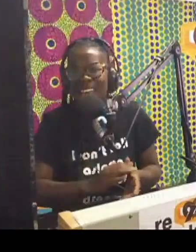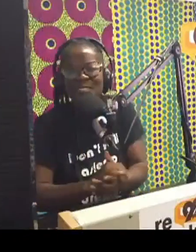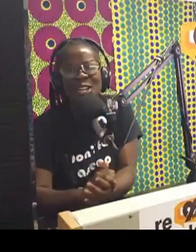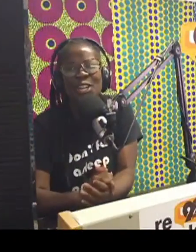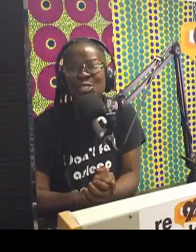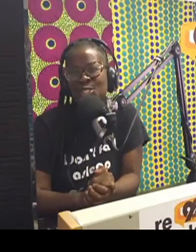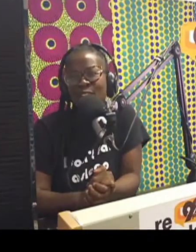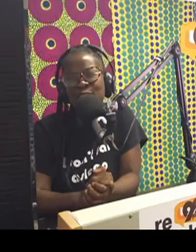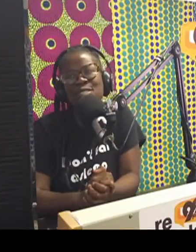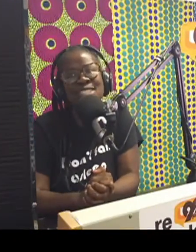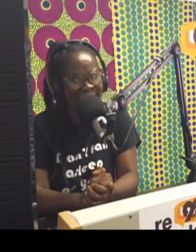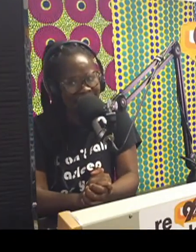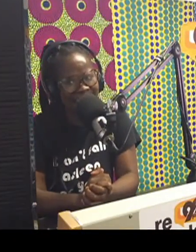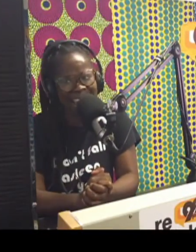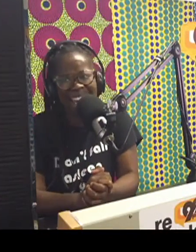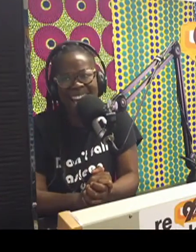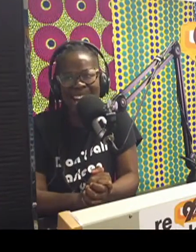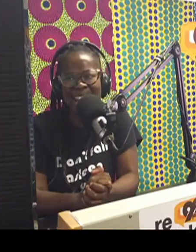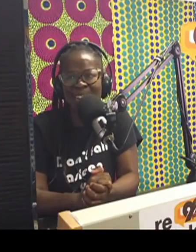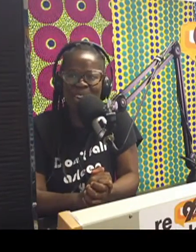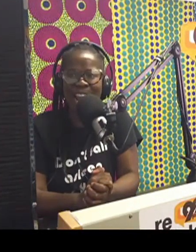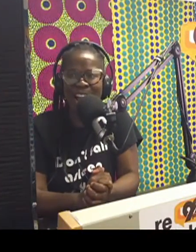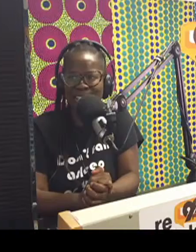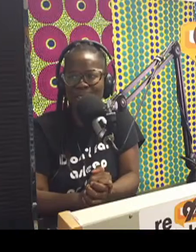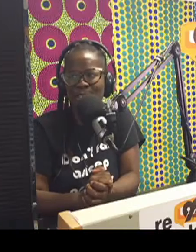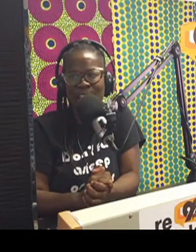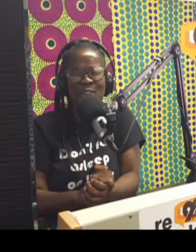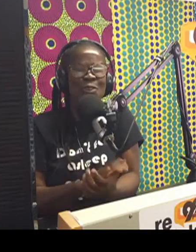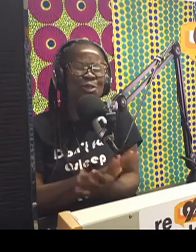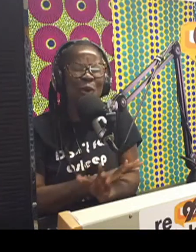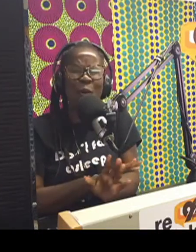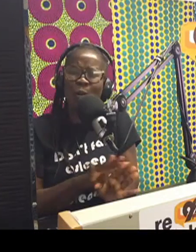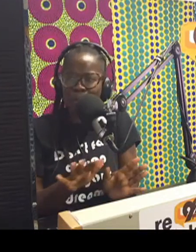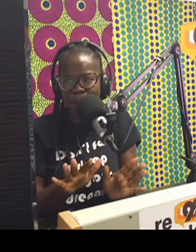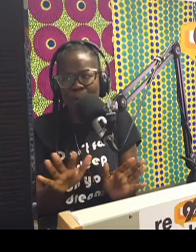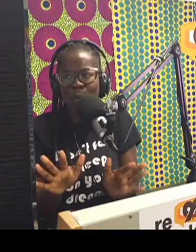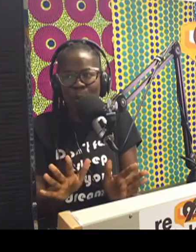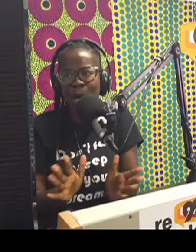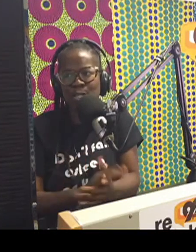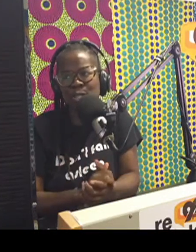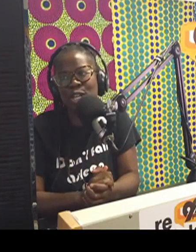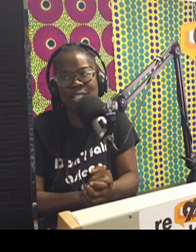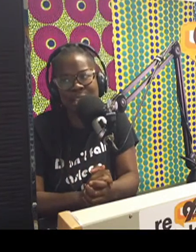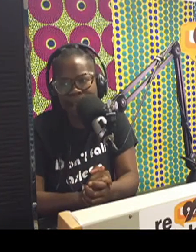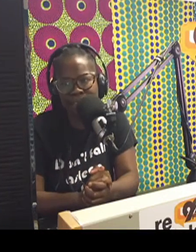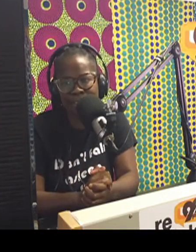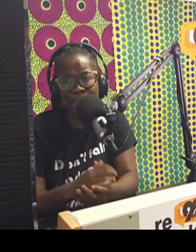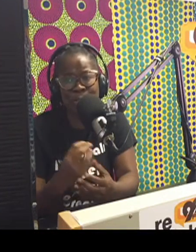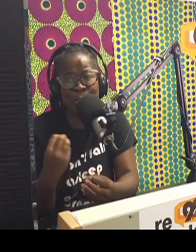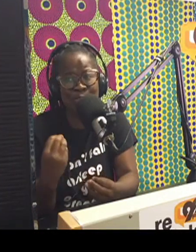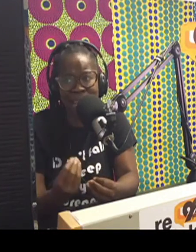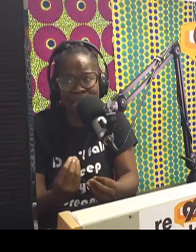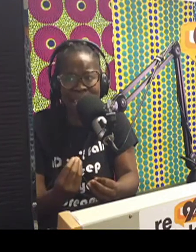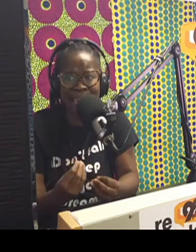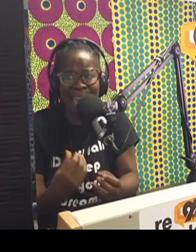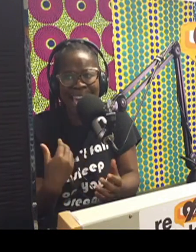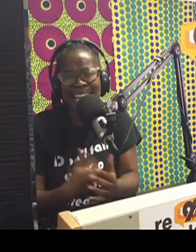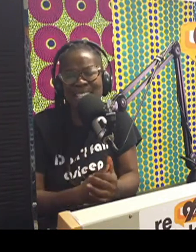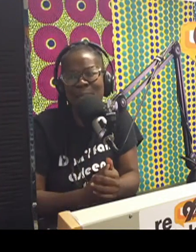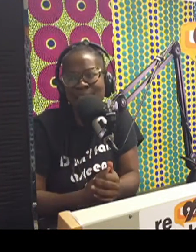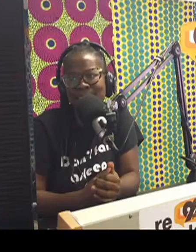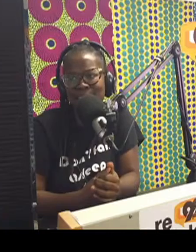I have Jacques Coutset, and our royal hustler for the day, knows all about turning a side hustle into a main